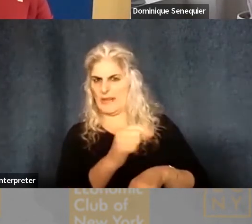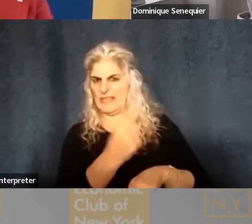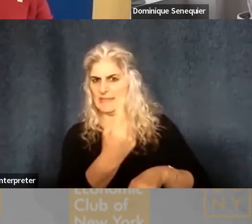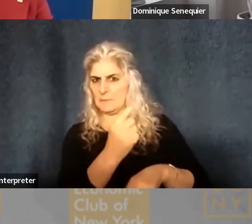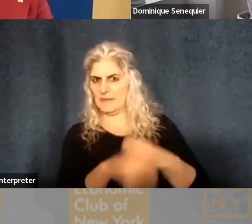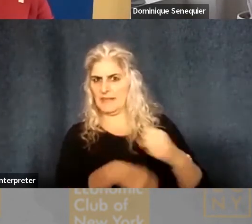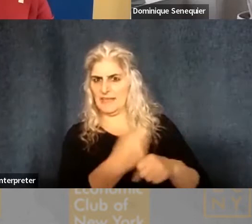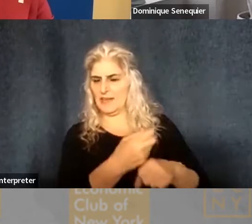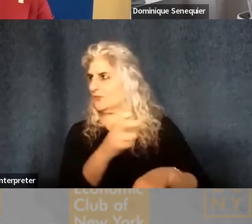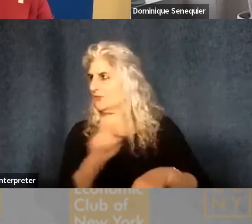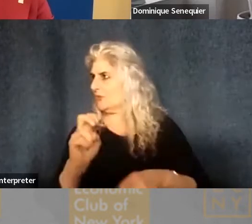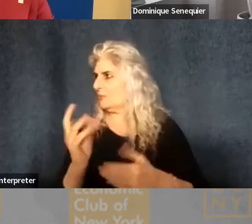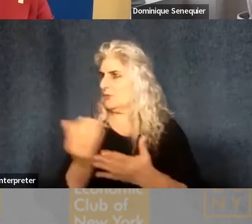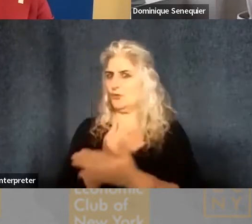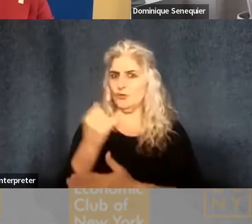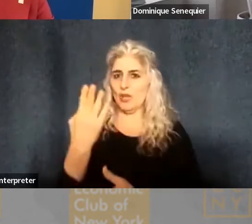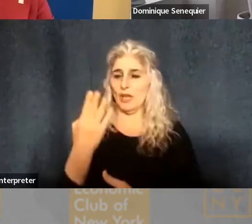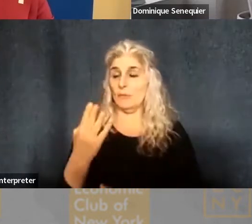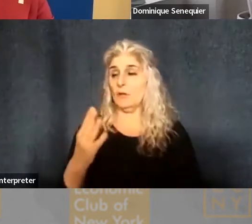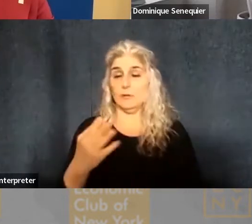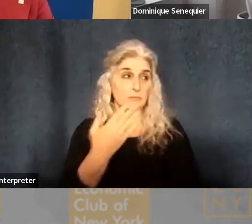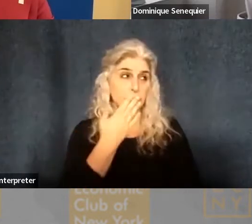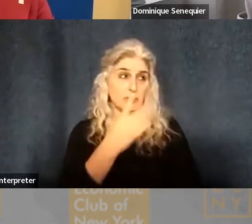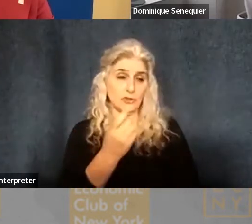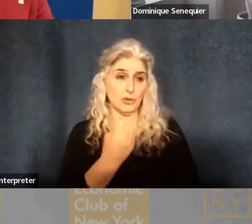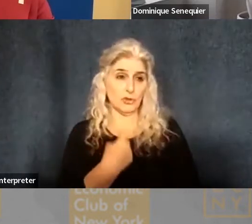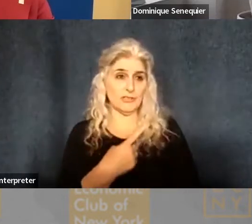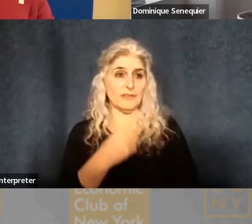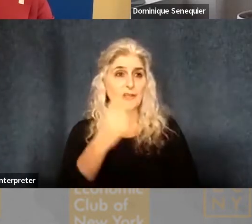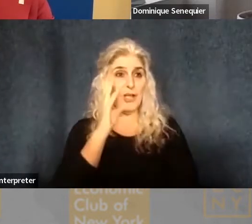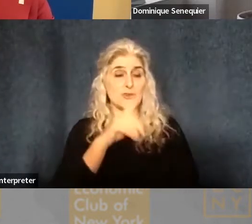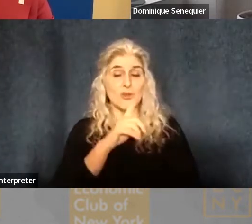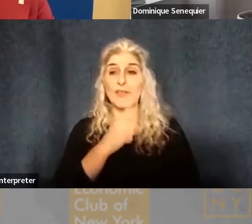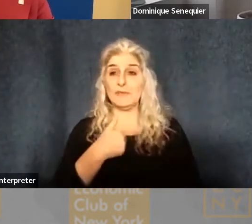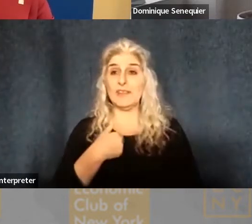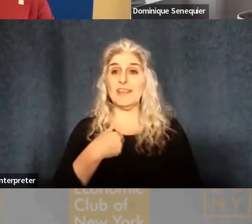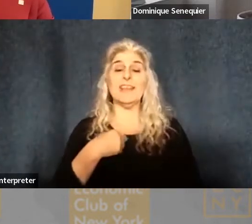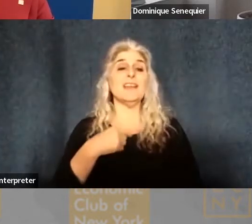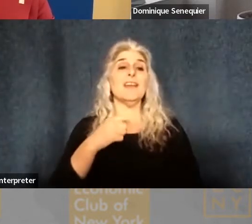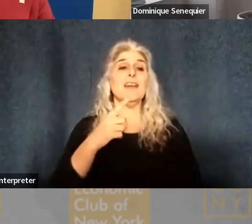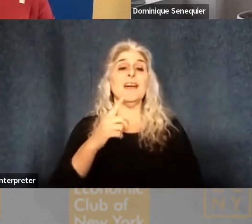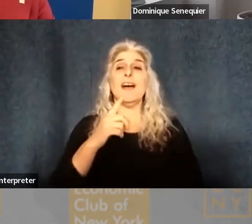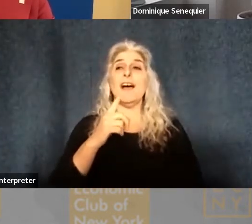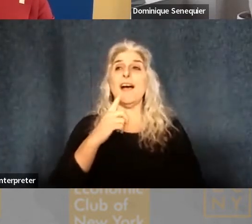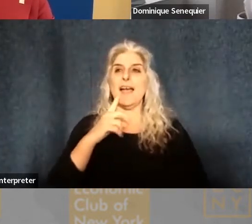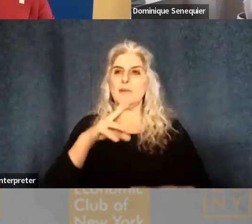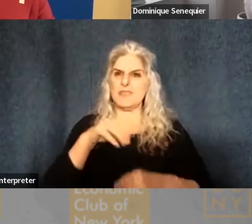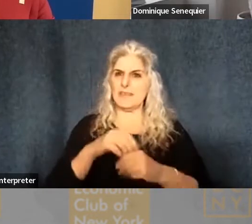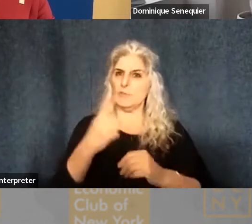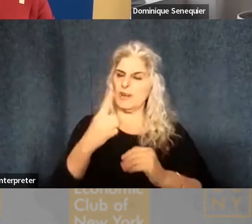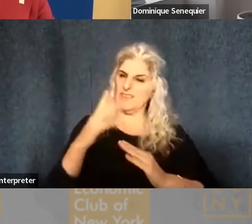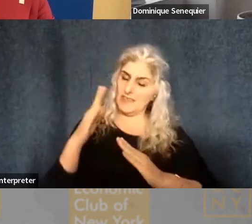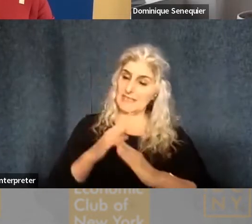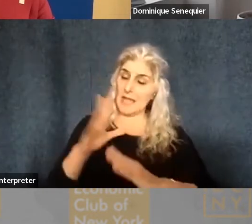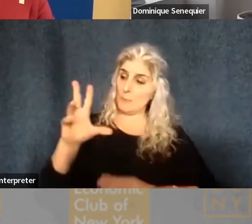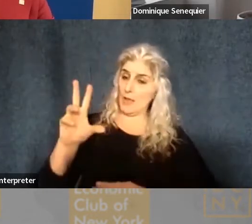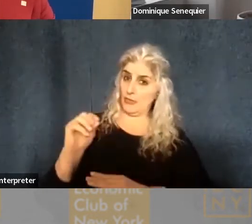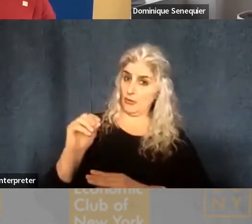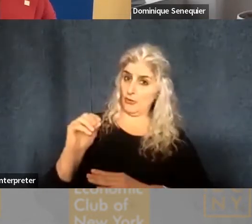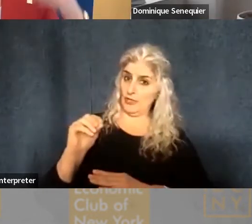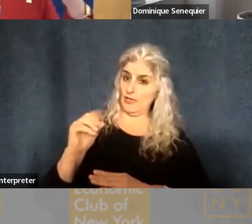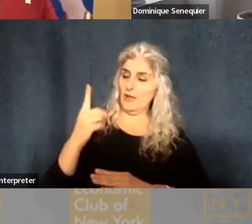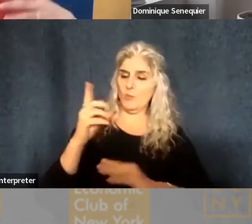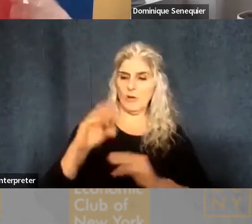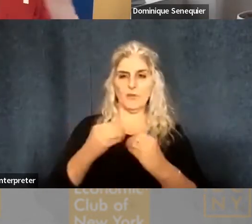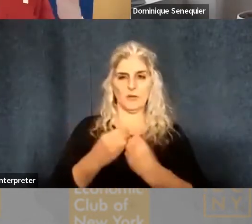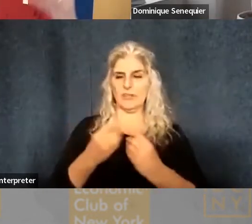Yeah, that's a very good question, Shelley. I was one of the top 30 of 100,000 organization. And when I got the call, my